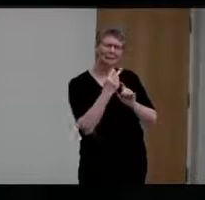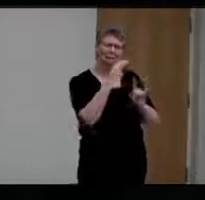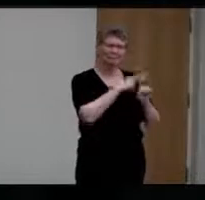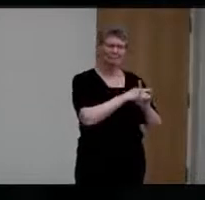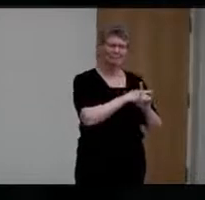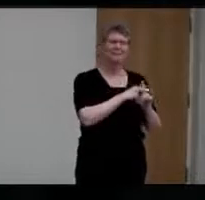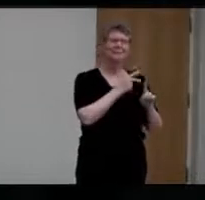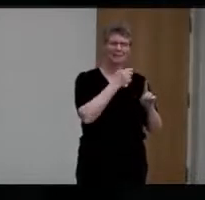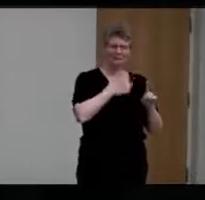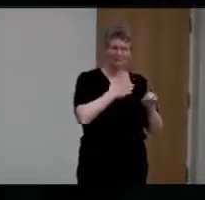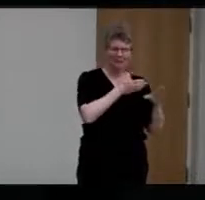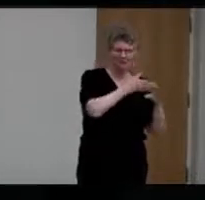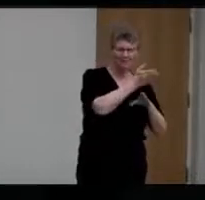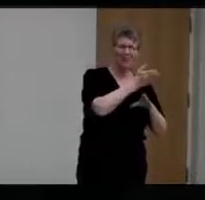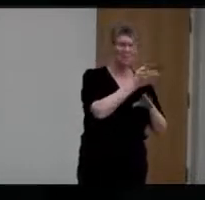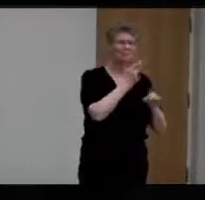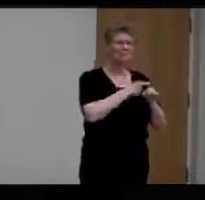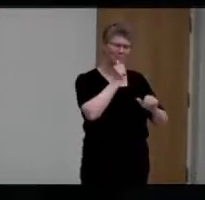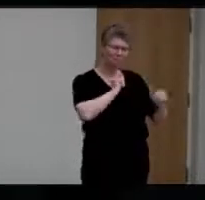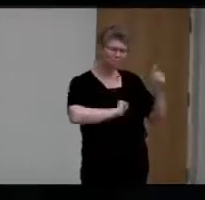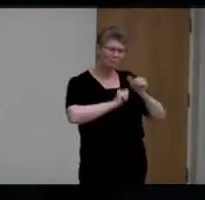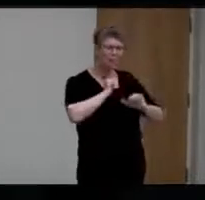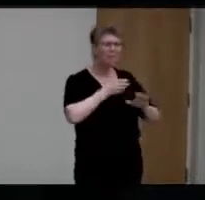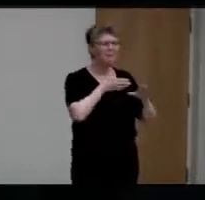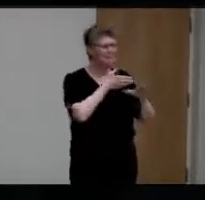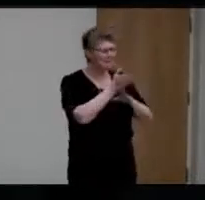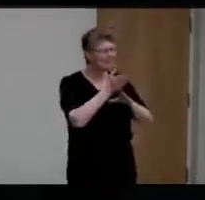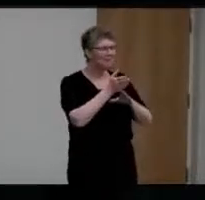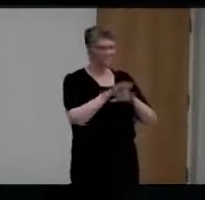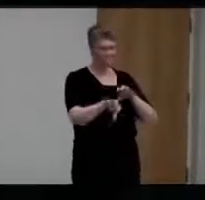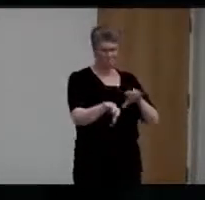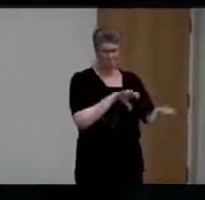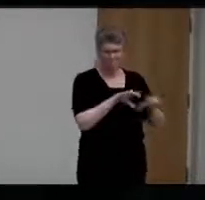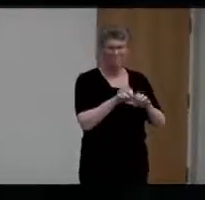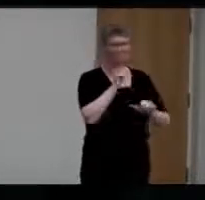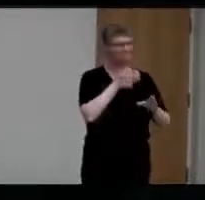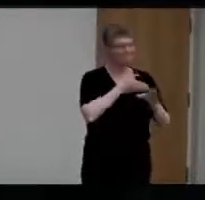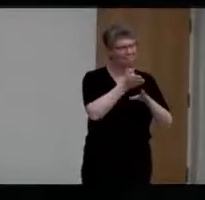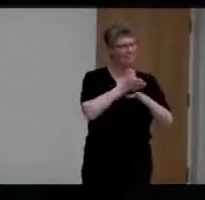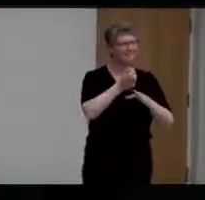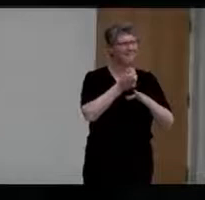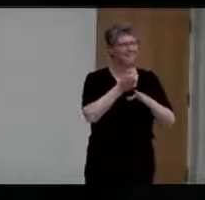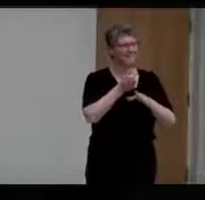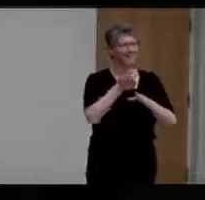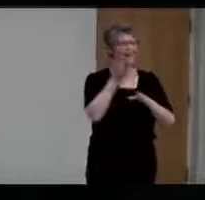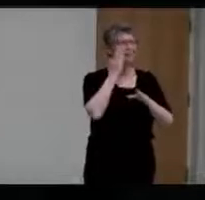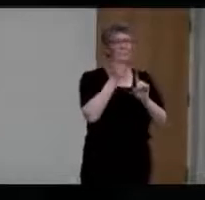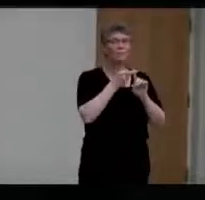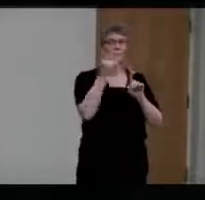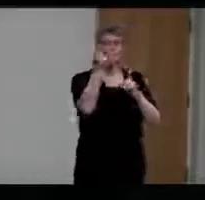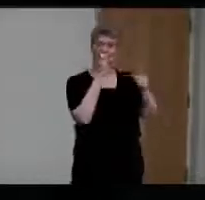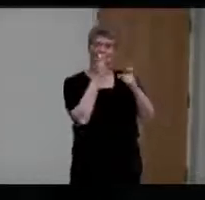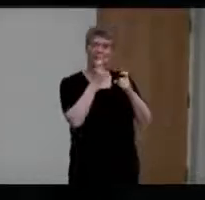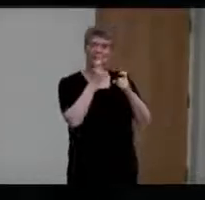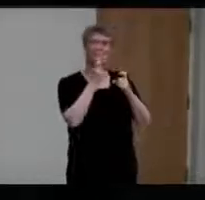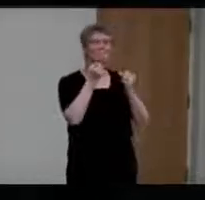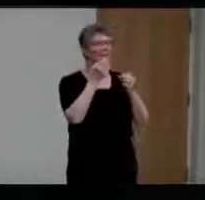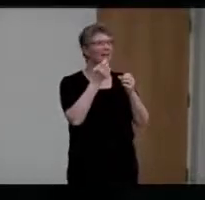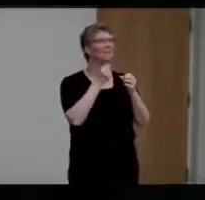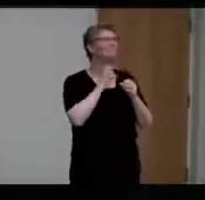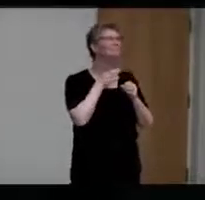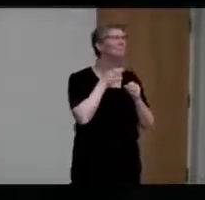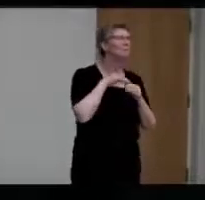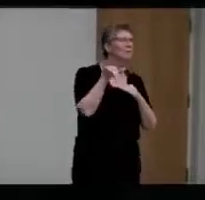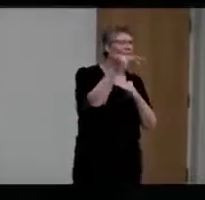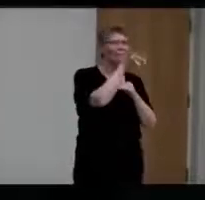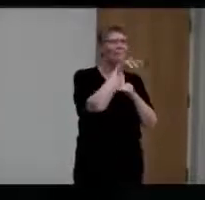performing arts. And I know from the questions that have been submitted to us that many of you come at this from many different angles. So let's get to it. I'm very much